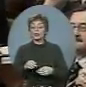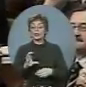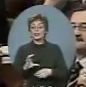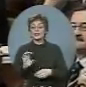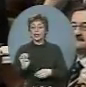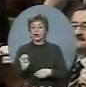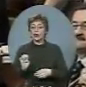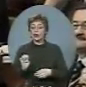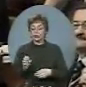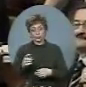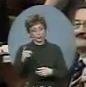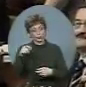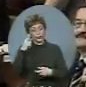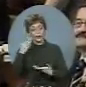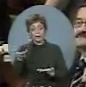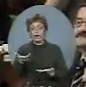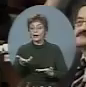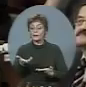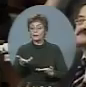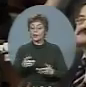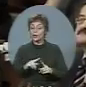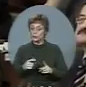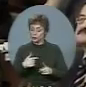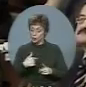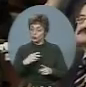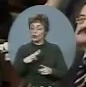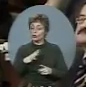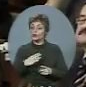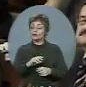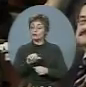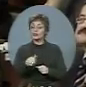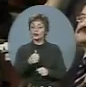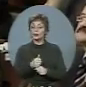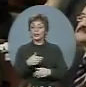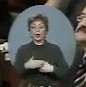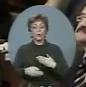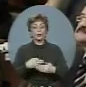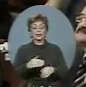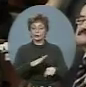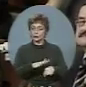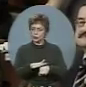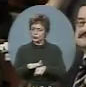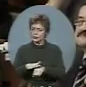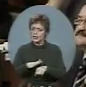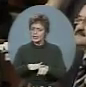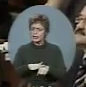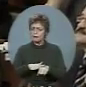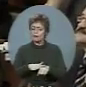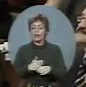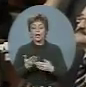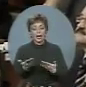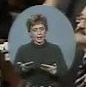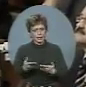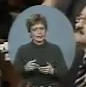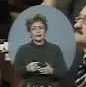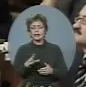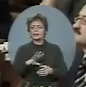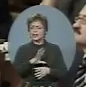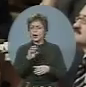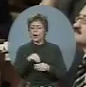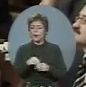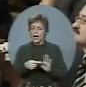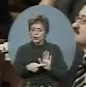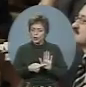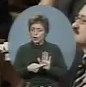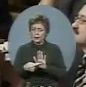fact, a broader representation of voices than ever before. We do not want